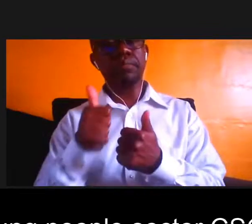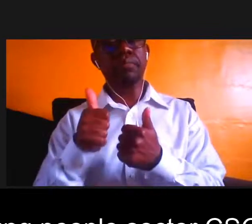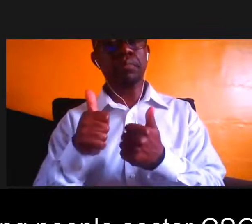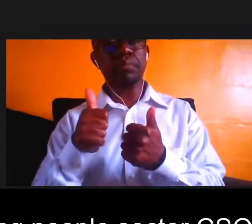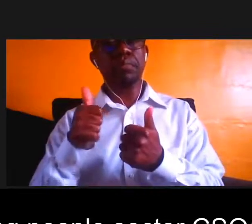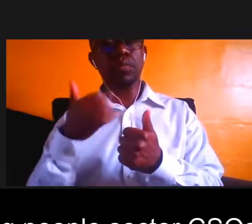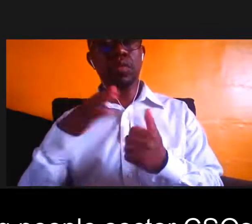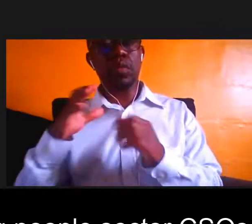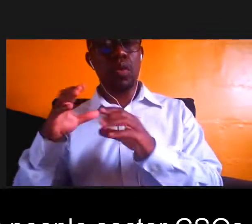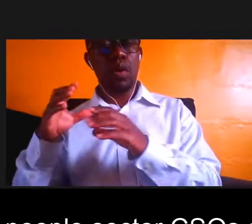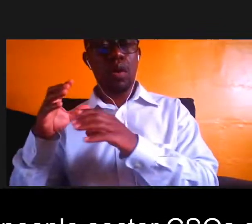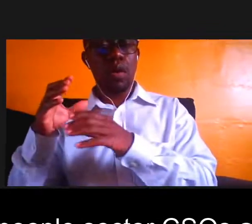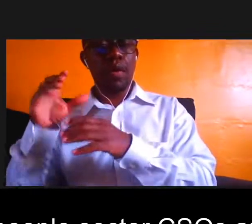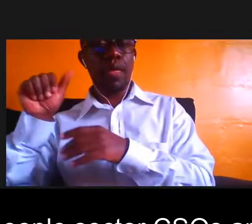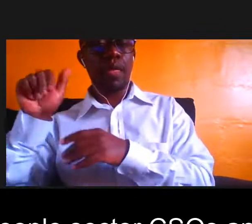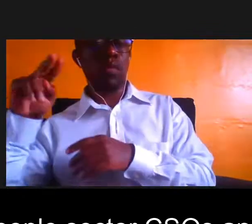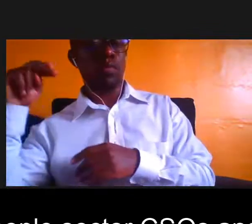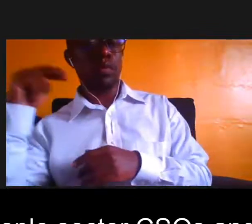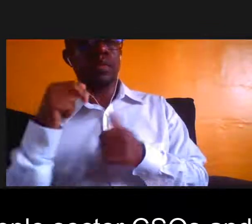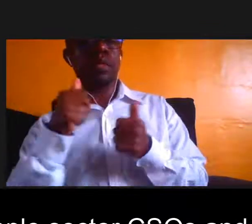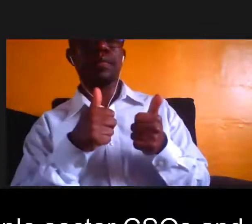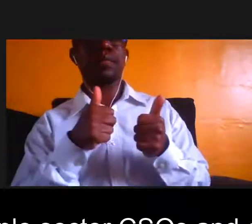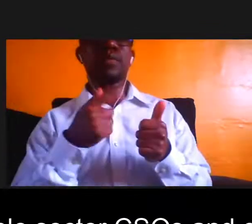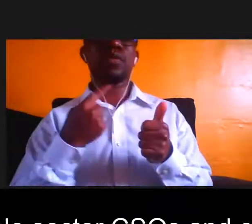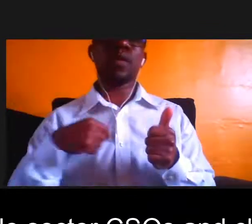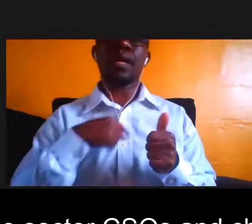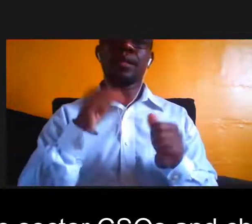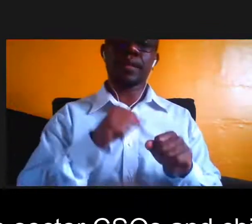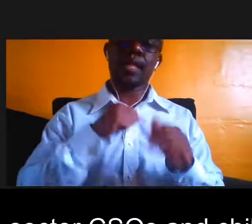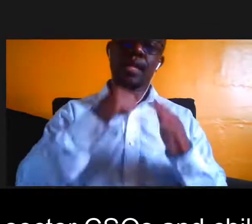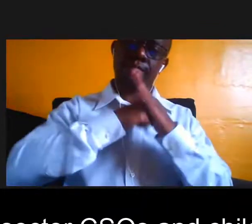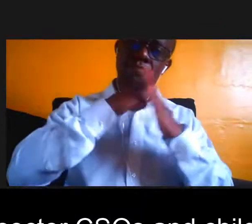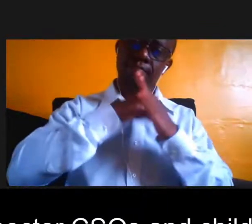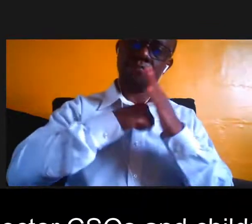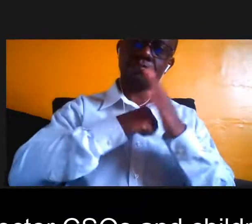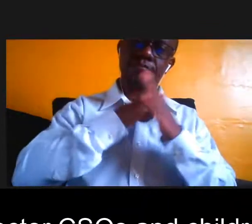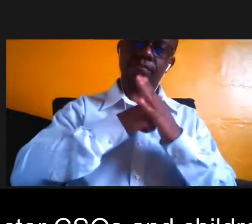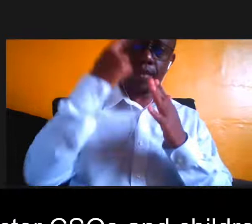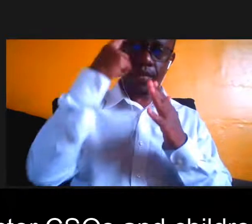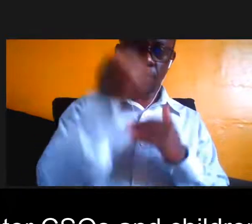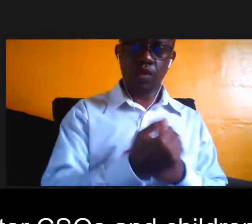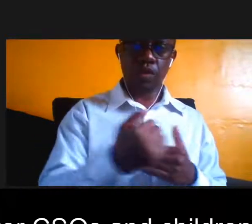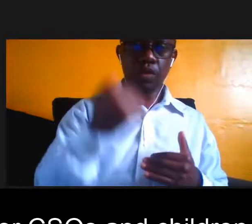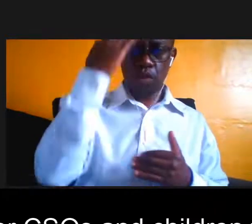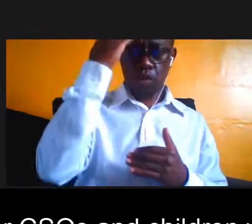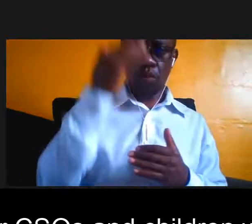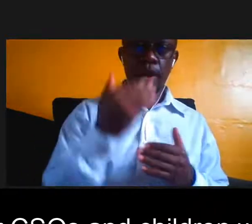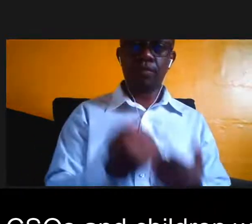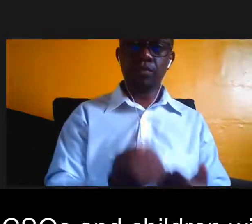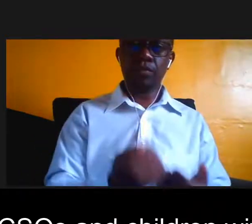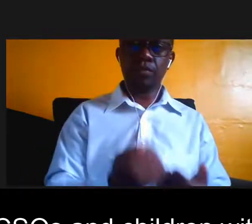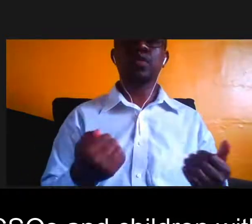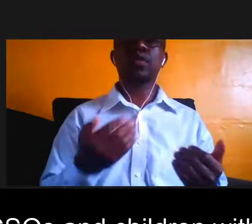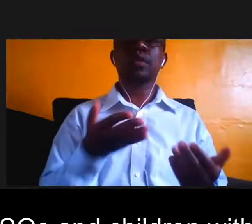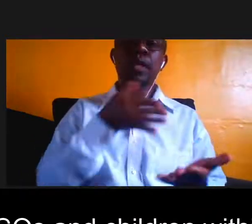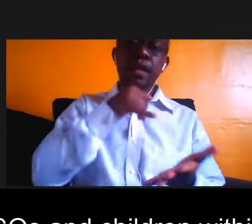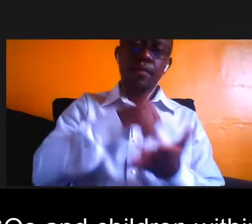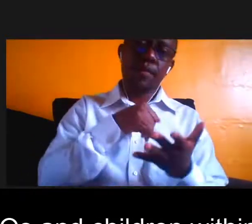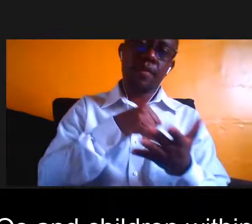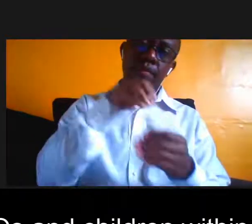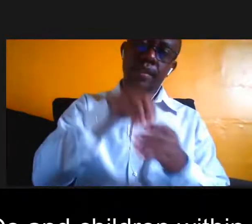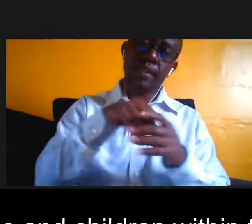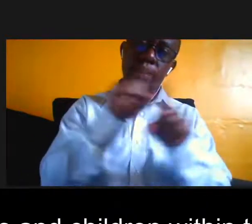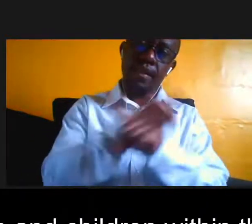area, all areas that influence children. And children cover everything. So that's another strategic direction. How do we engage with all